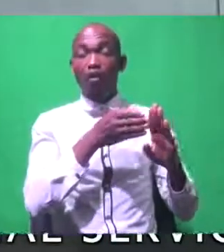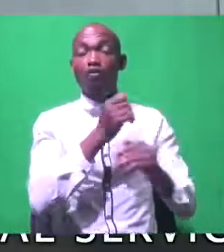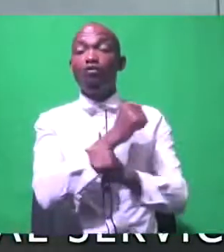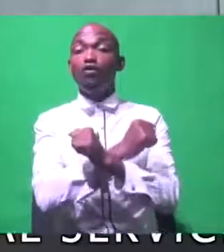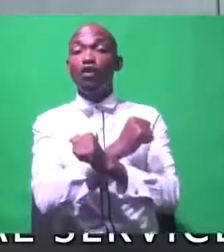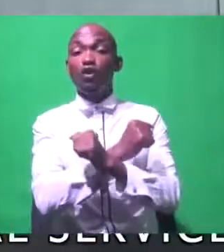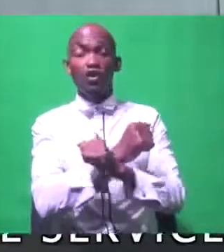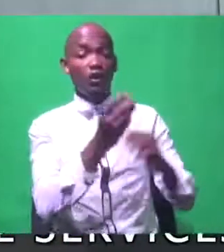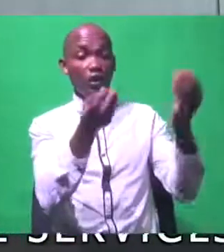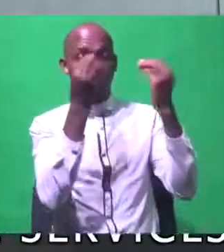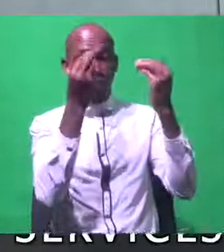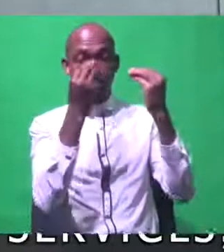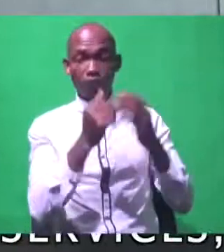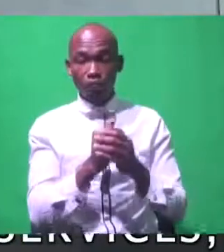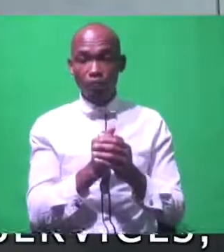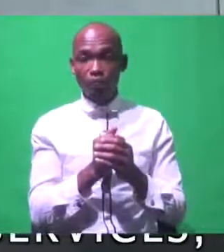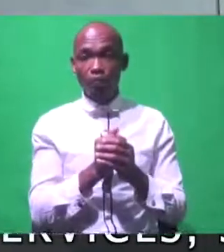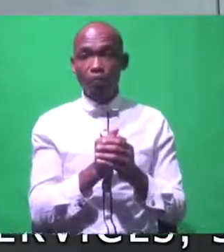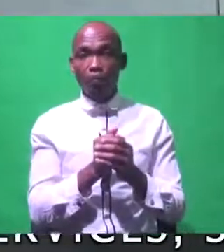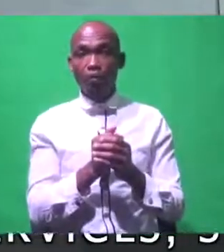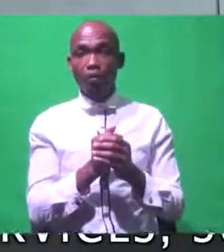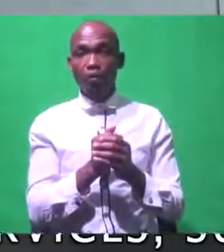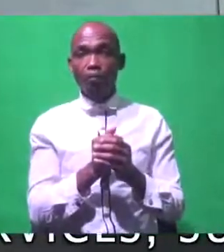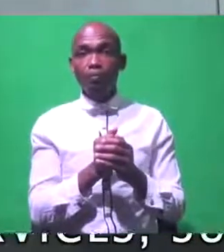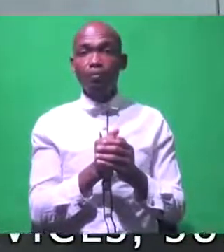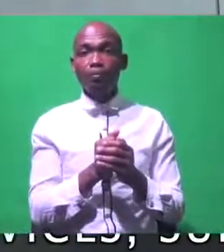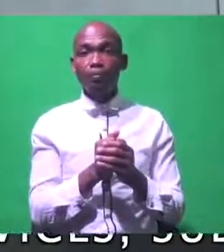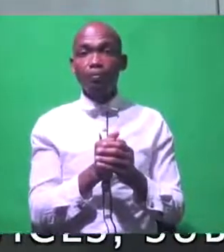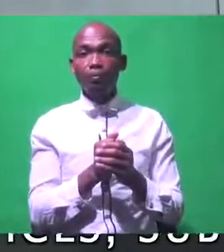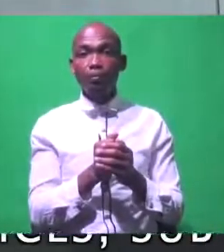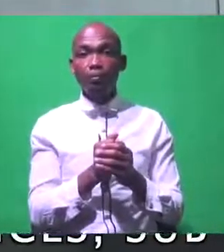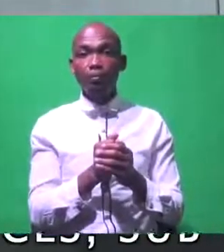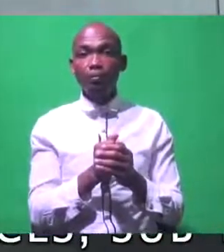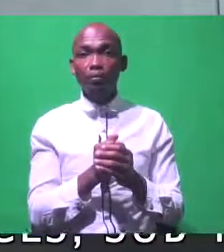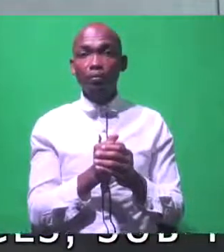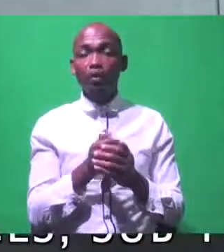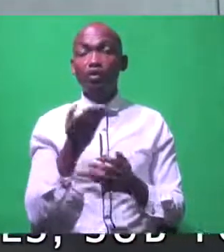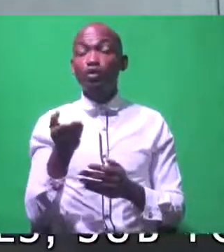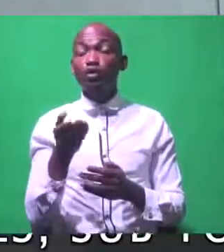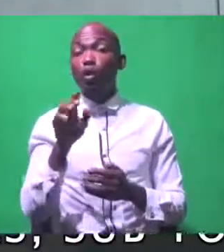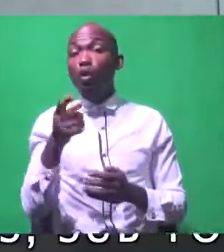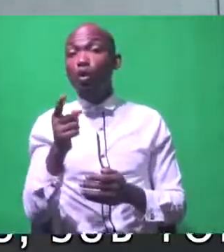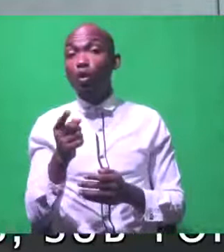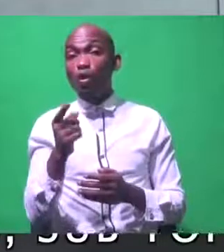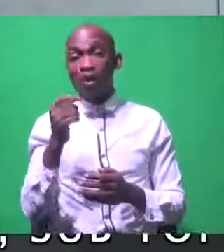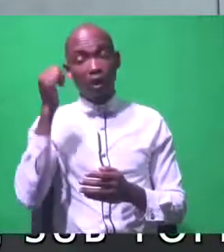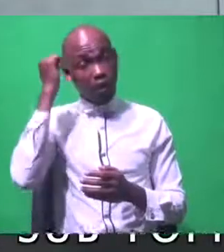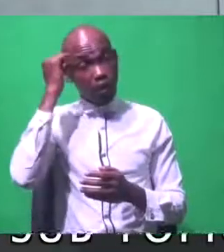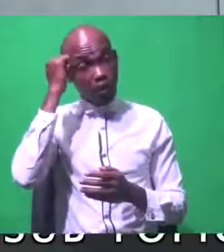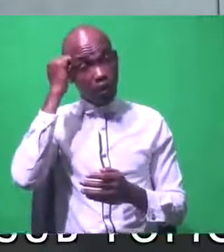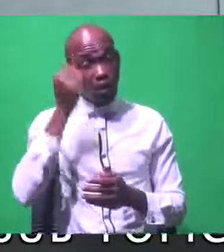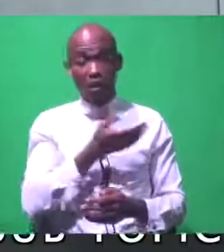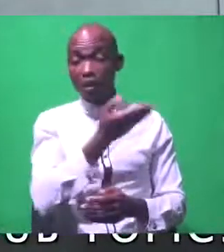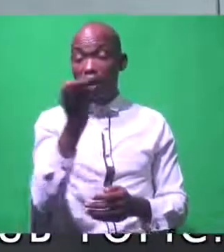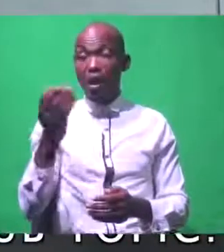colonial education. Objectives of colonial education. Who can remind us one of the objectives of colonial